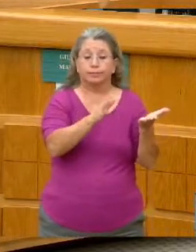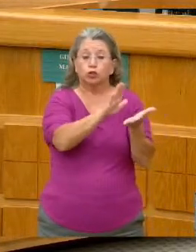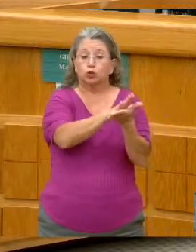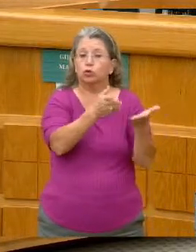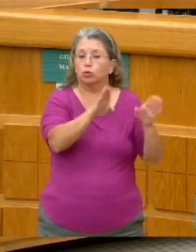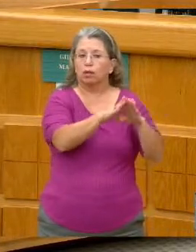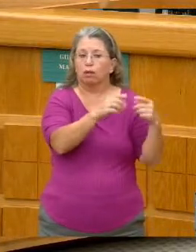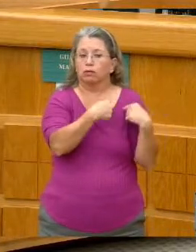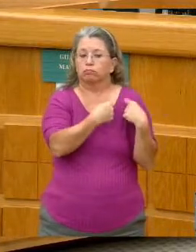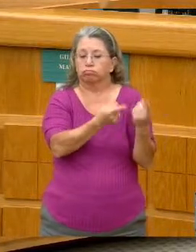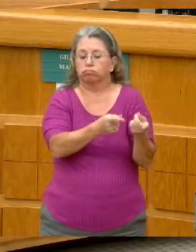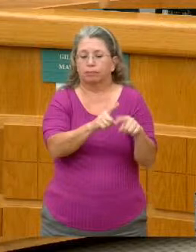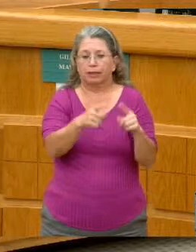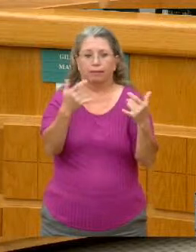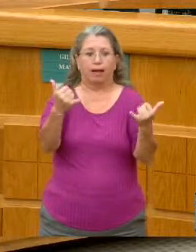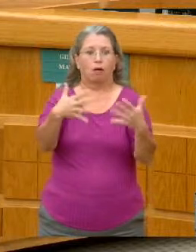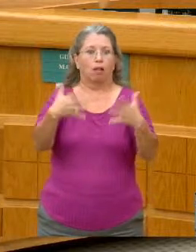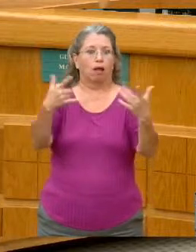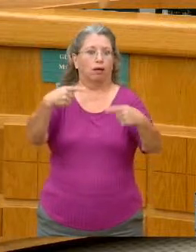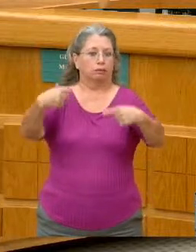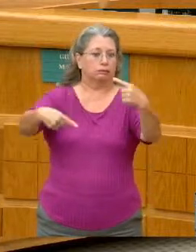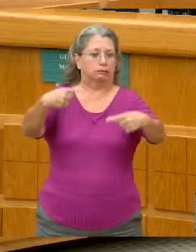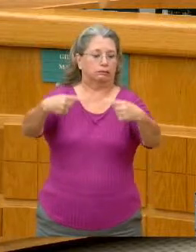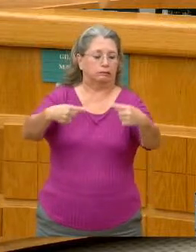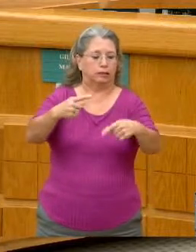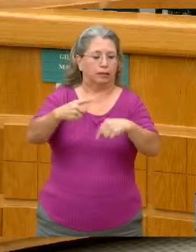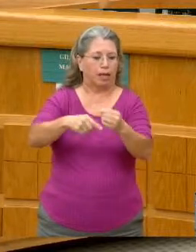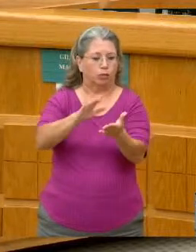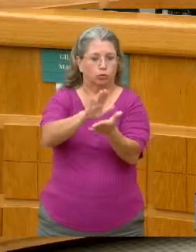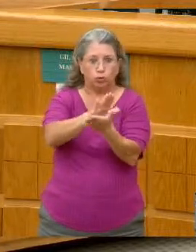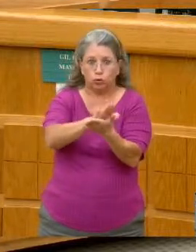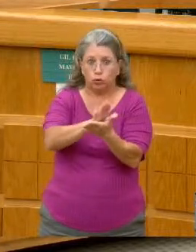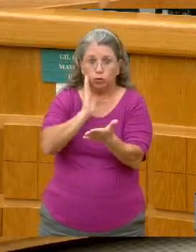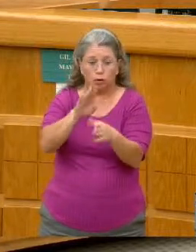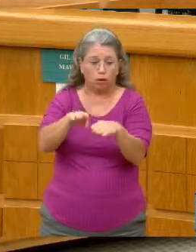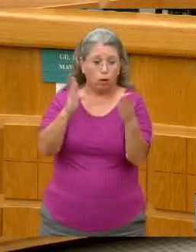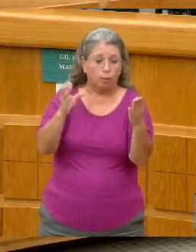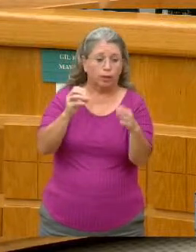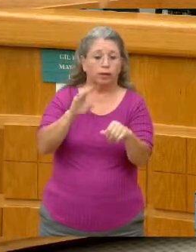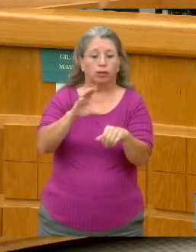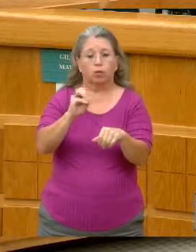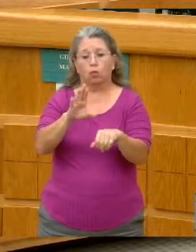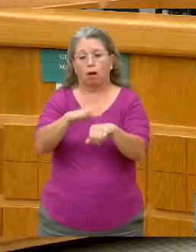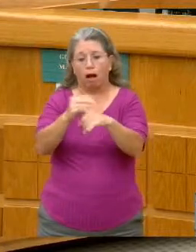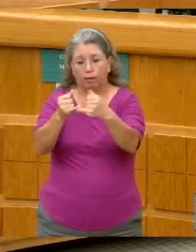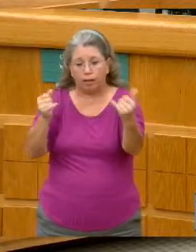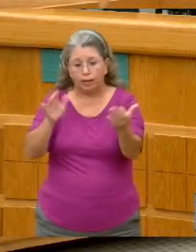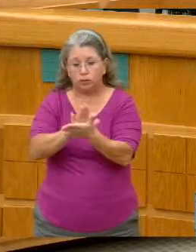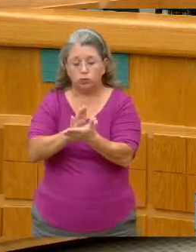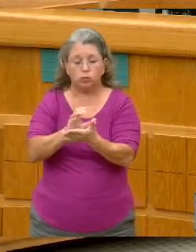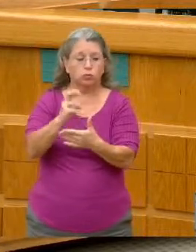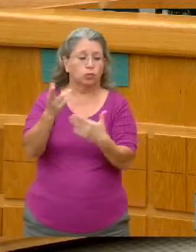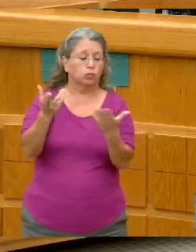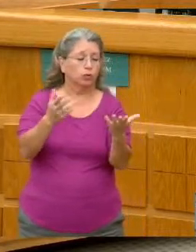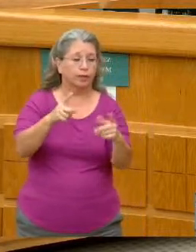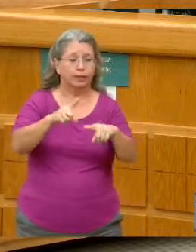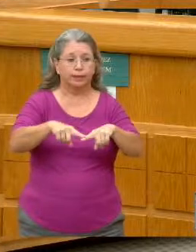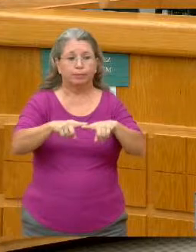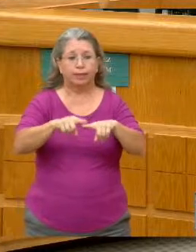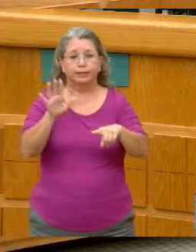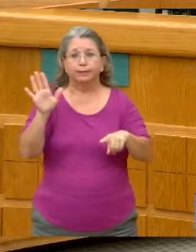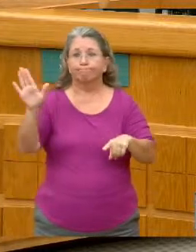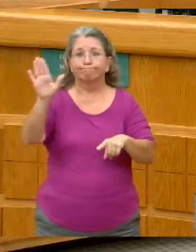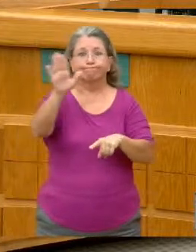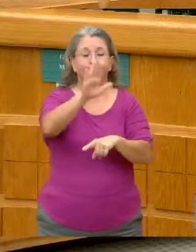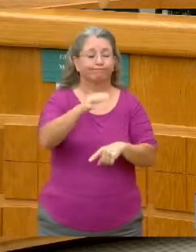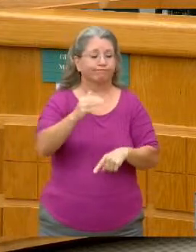with the schools. I think a lot of schools are going to online instruction, but some are also doing in person, depending on where you are in the country. I know